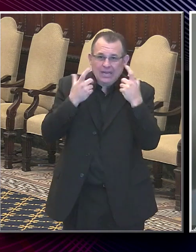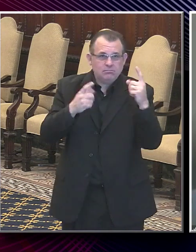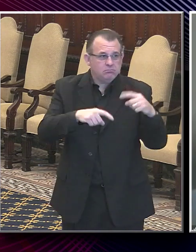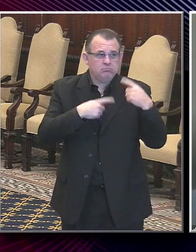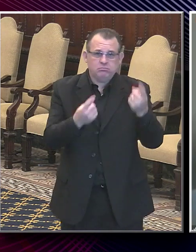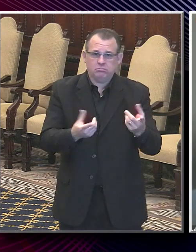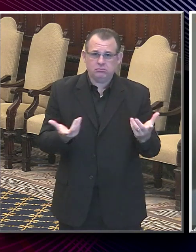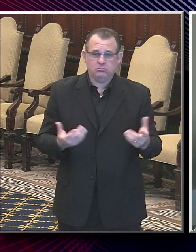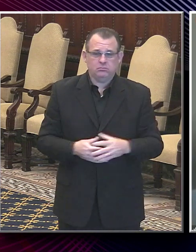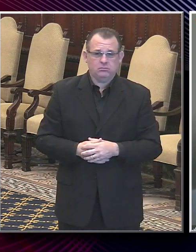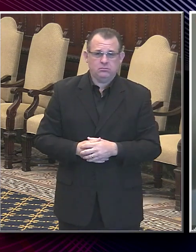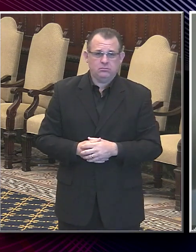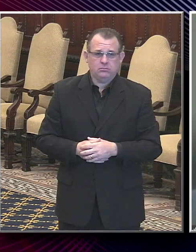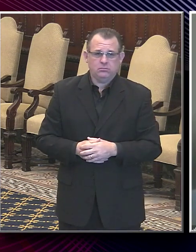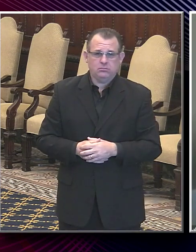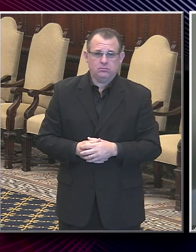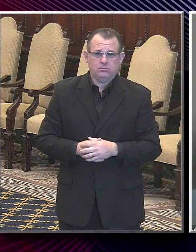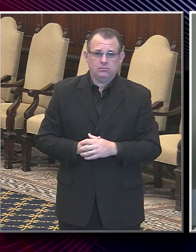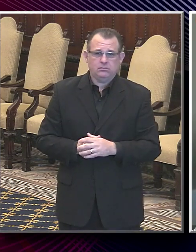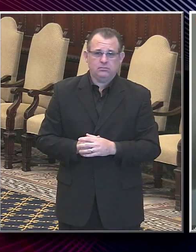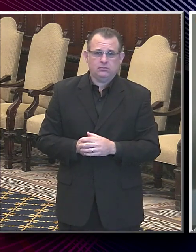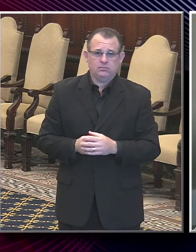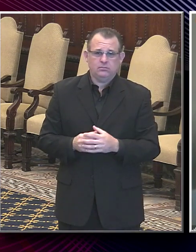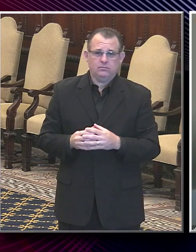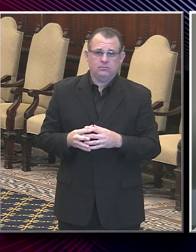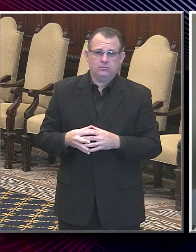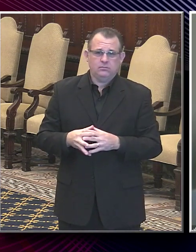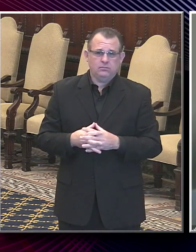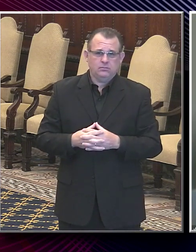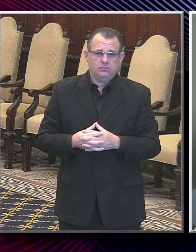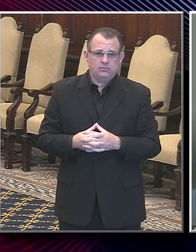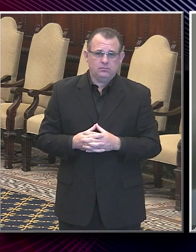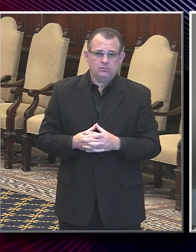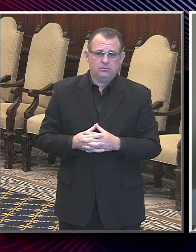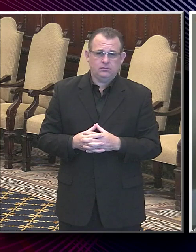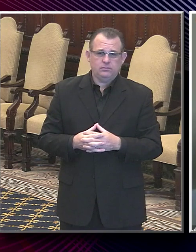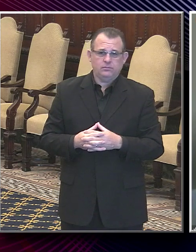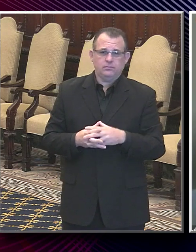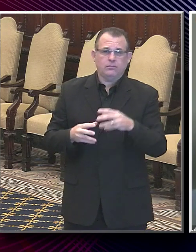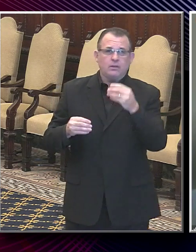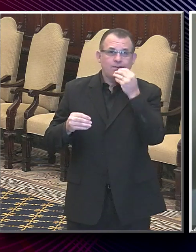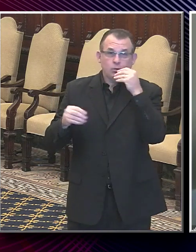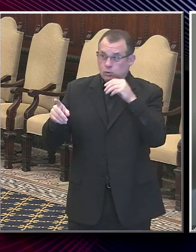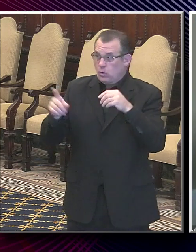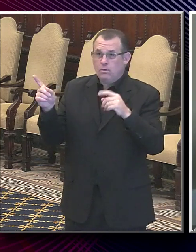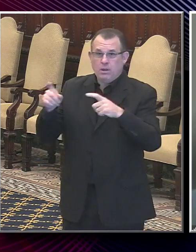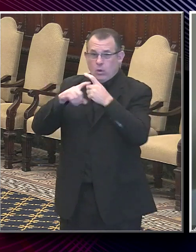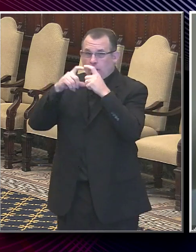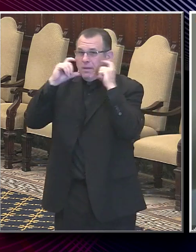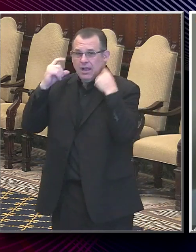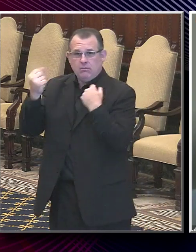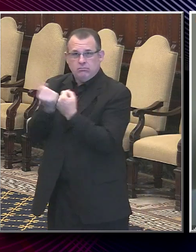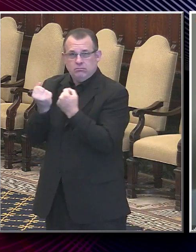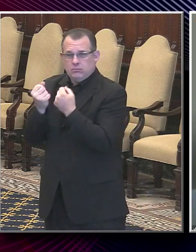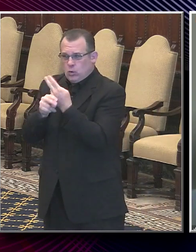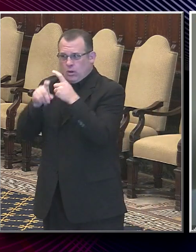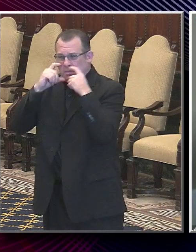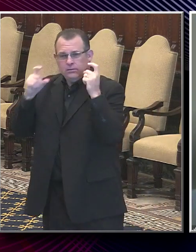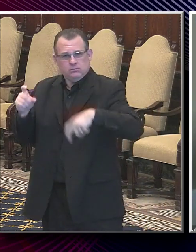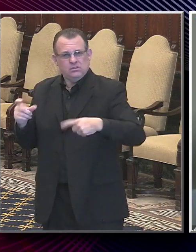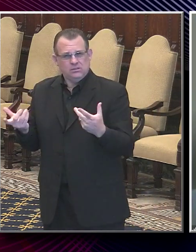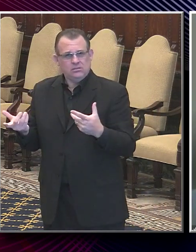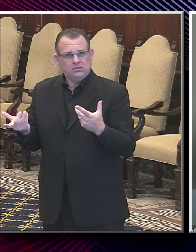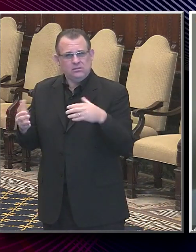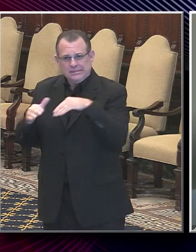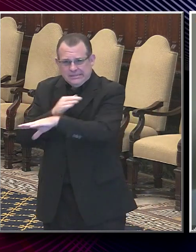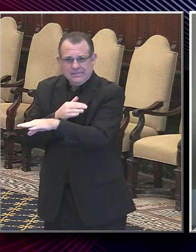it's a place where that the masking can be enforced. And as more businesses are opening up, they're also going to be asked to enforce that. And